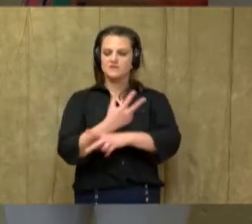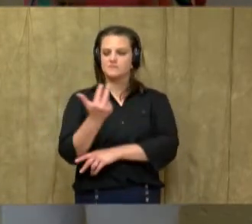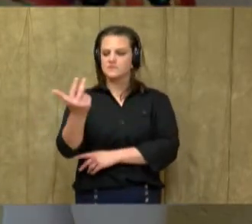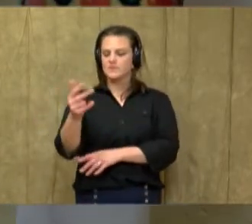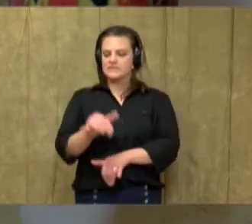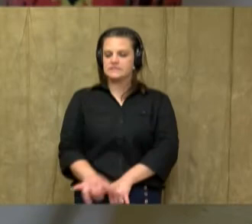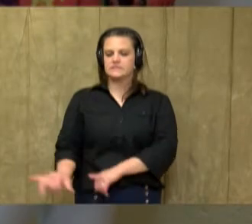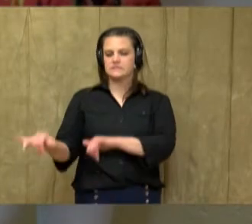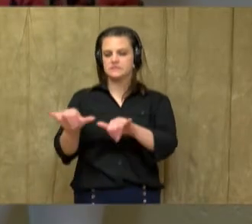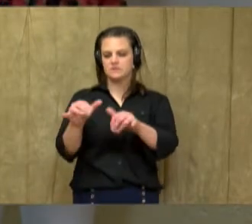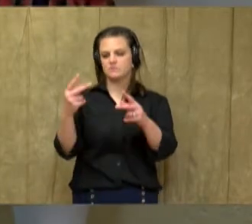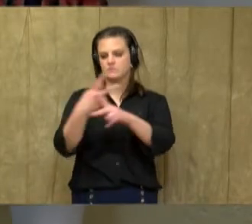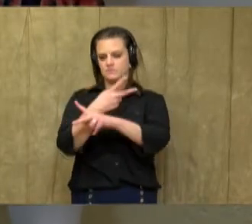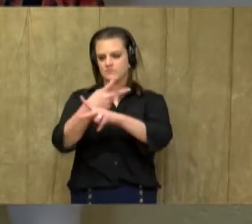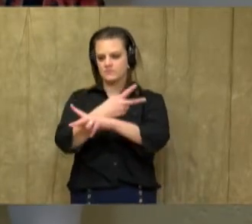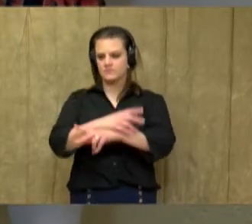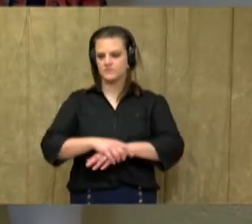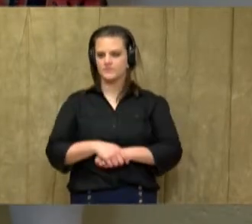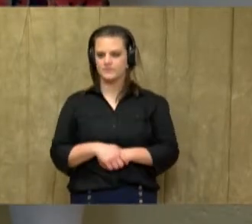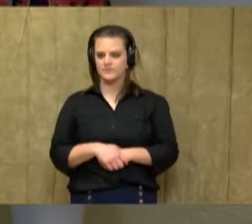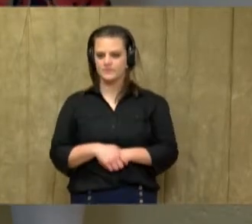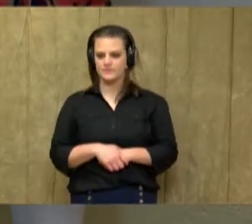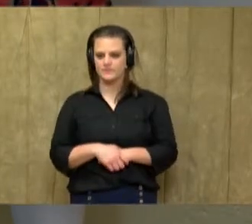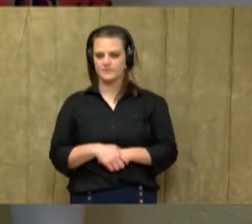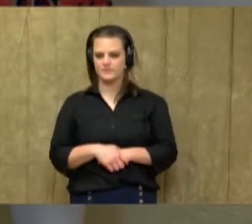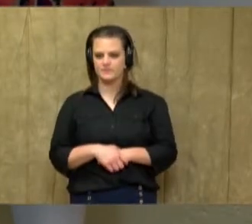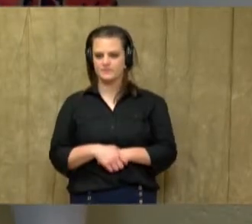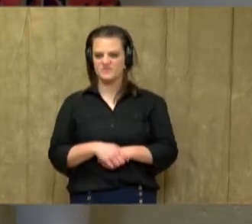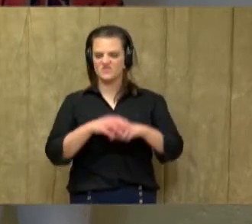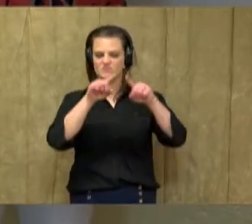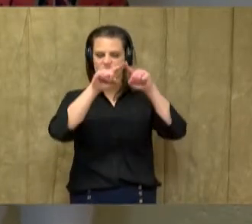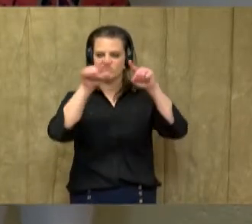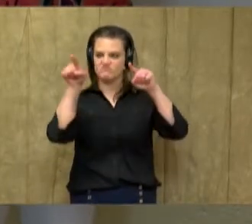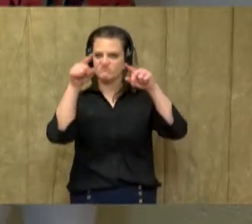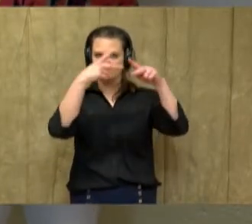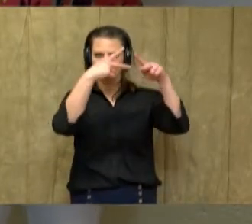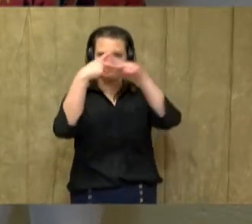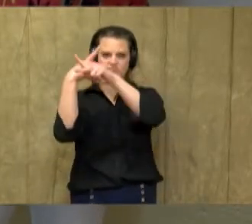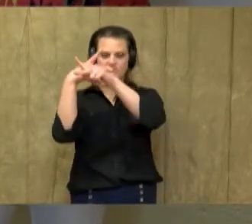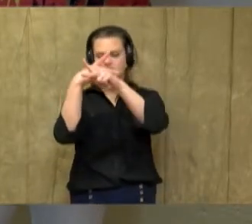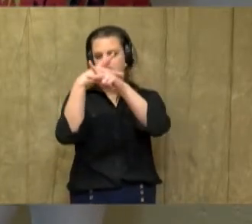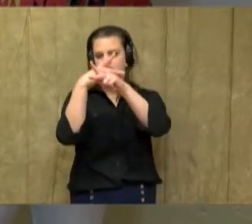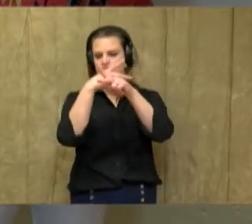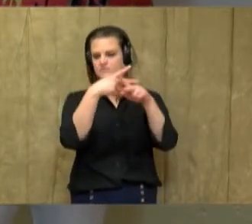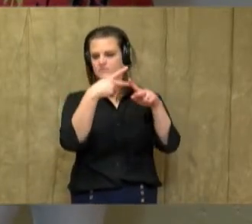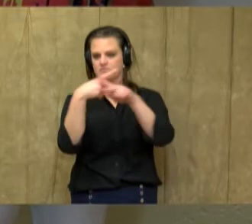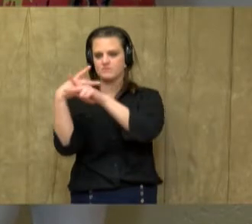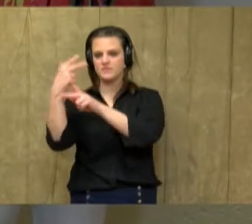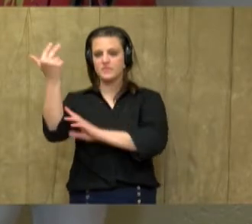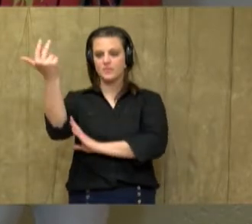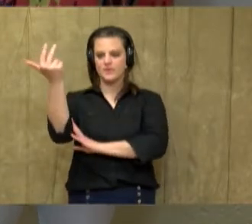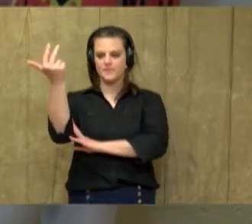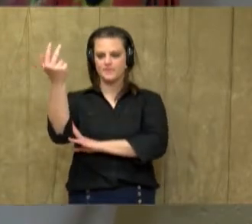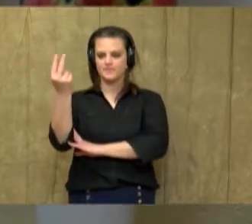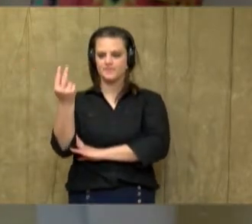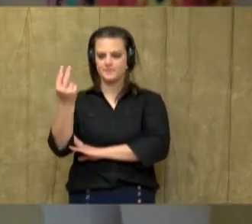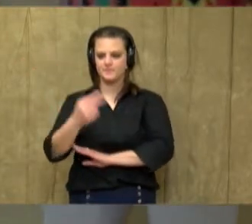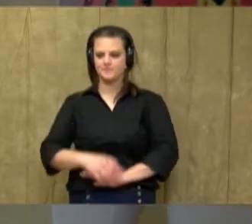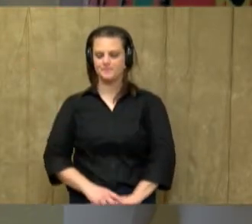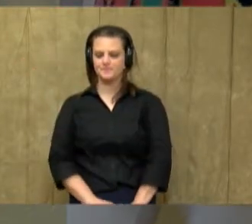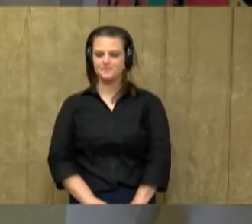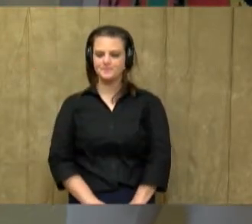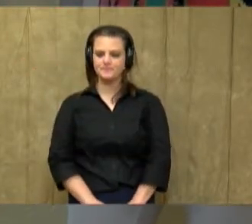standard multiplication. Going straight across. 3